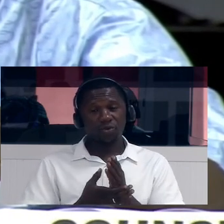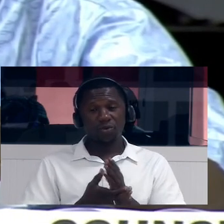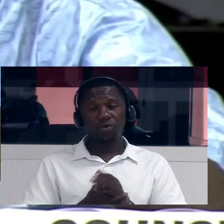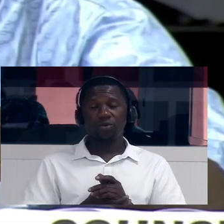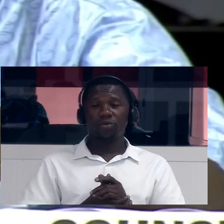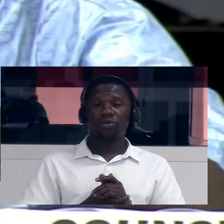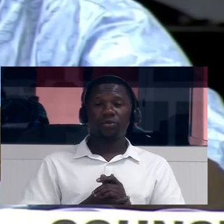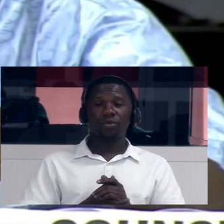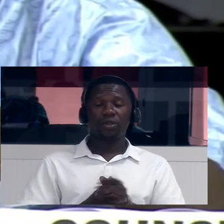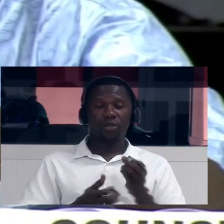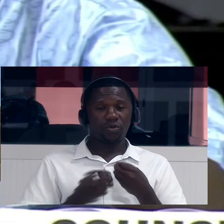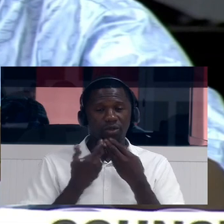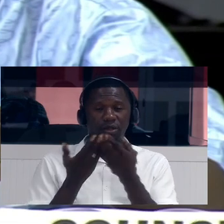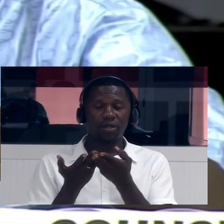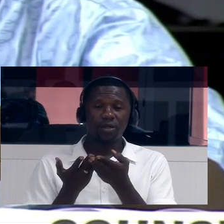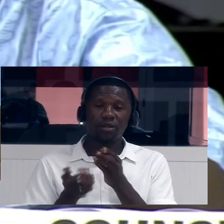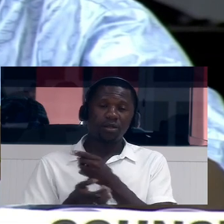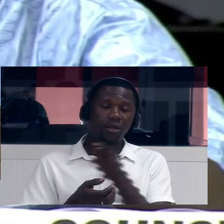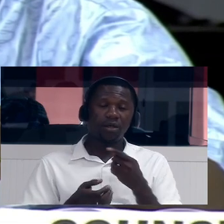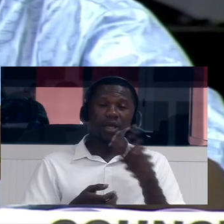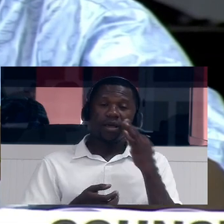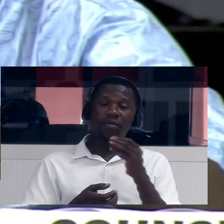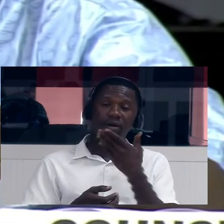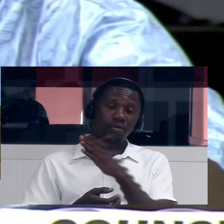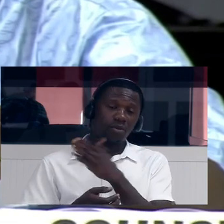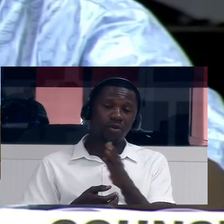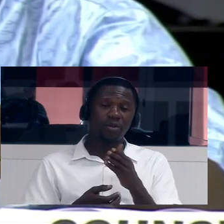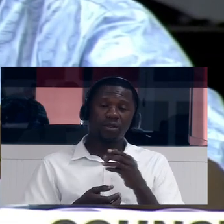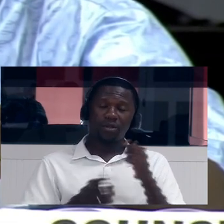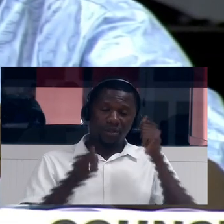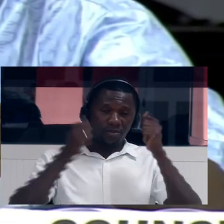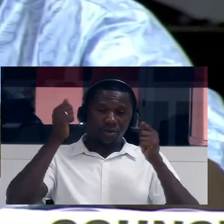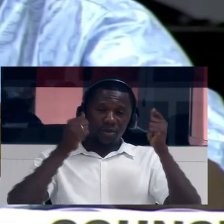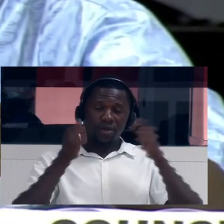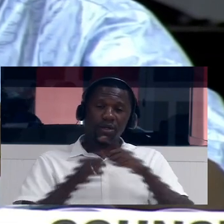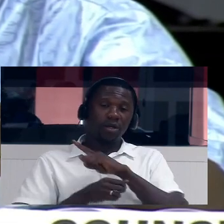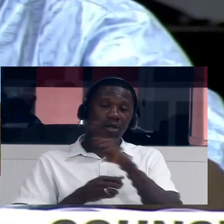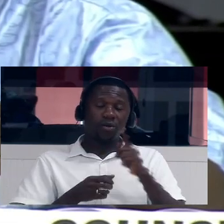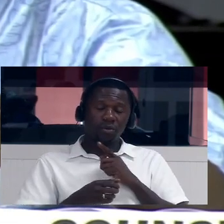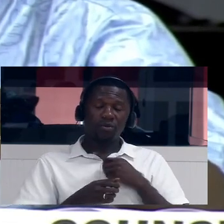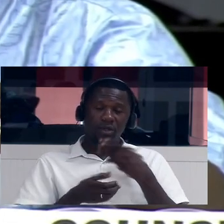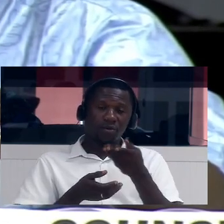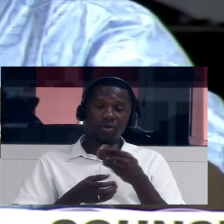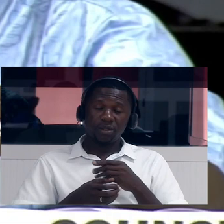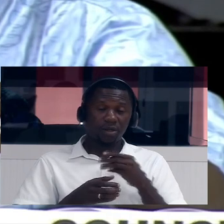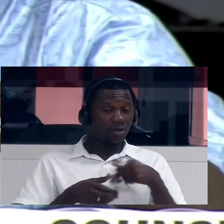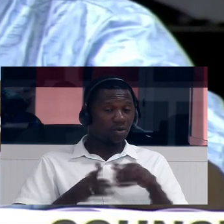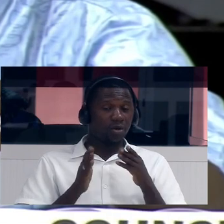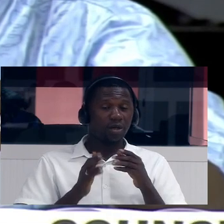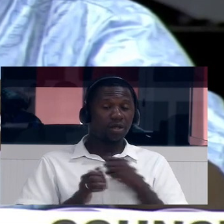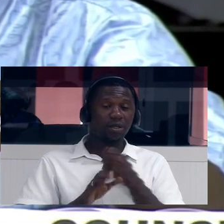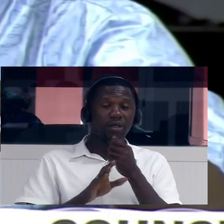Did you tell them that if anybody demonstrates, they would be dealt with accordingly and that the security of